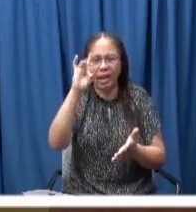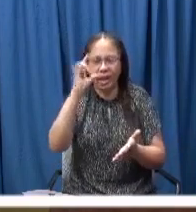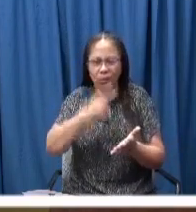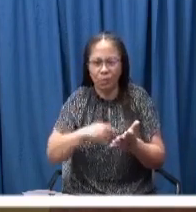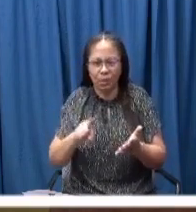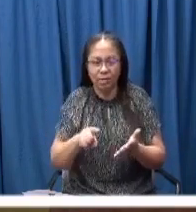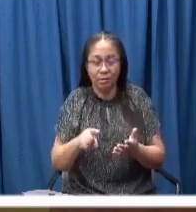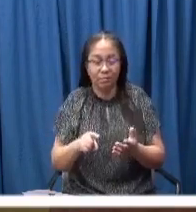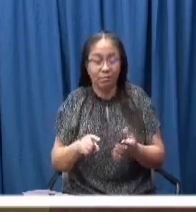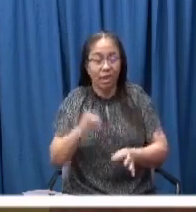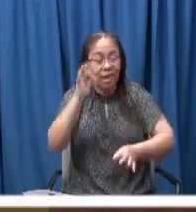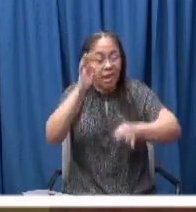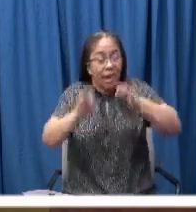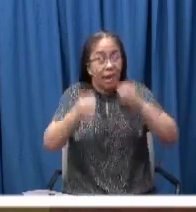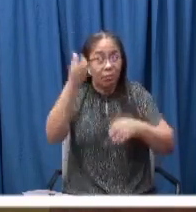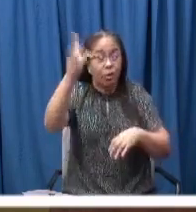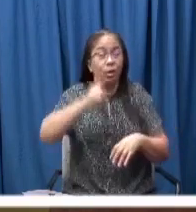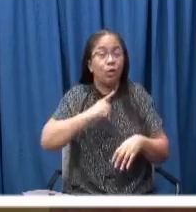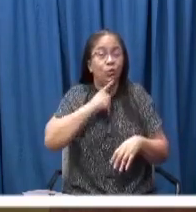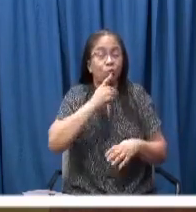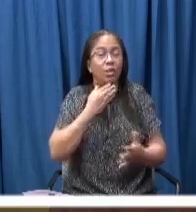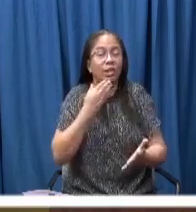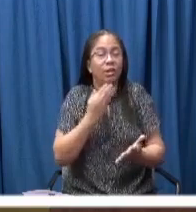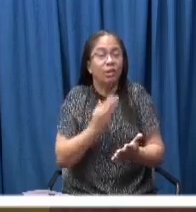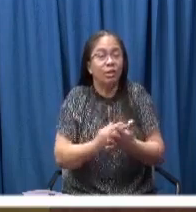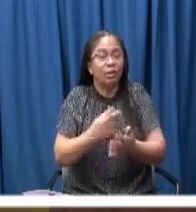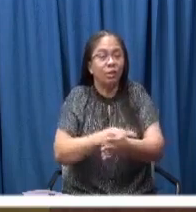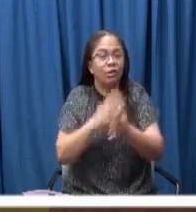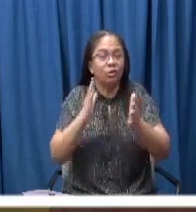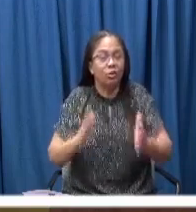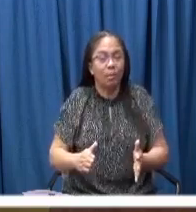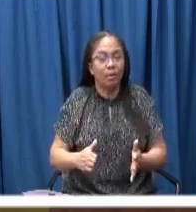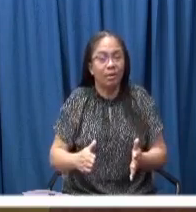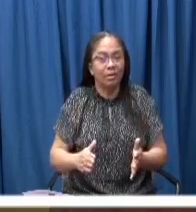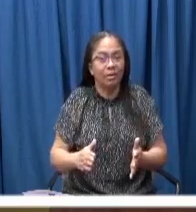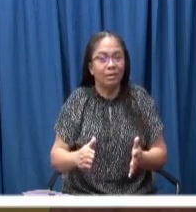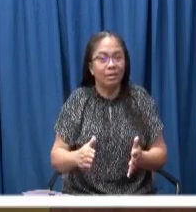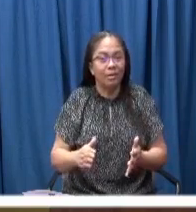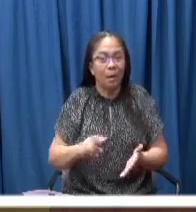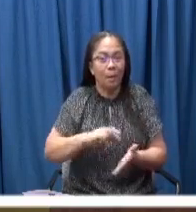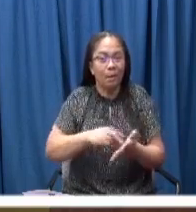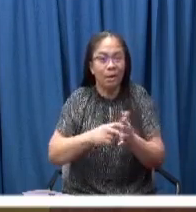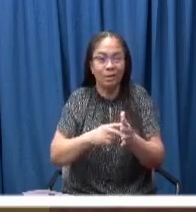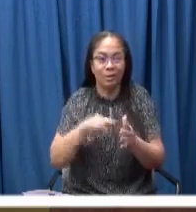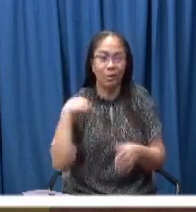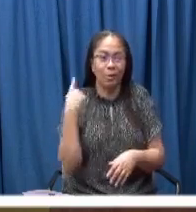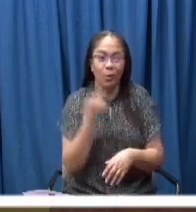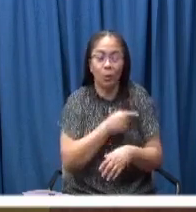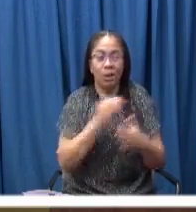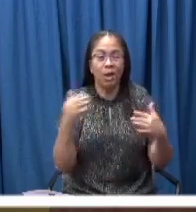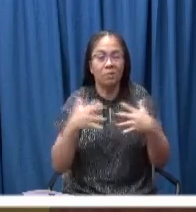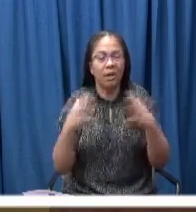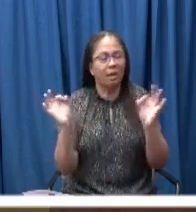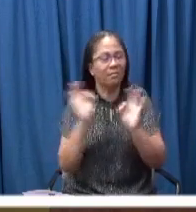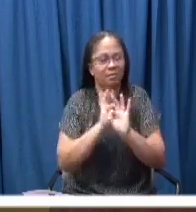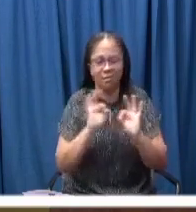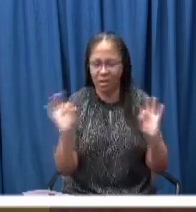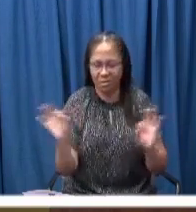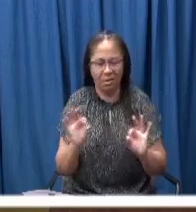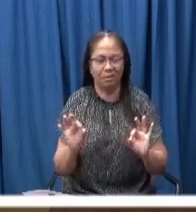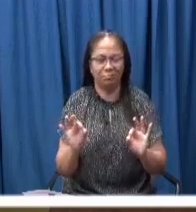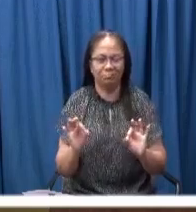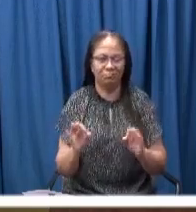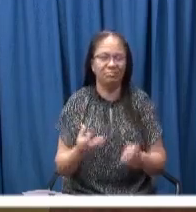good shepherd, then there is nothing that I should fear. And that's a tough